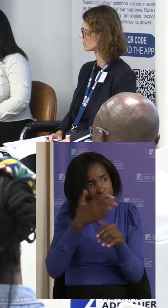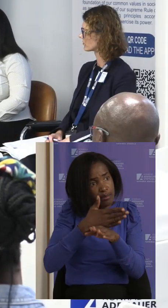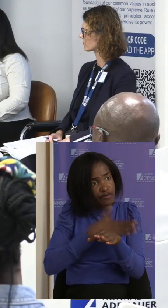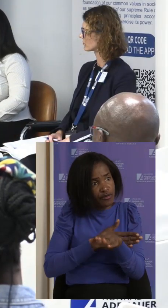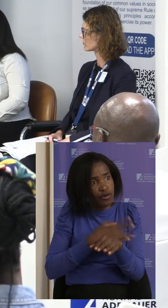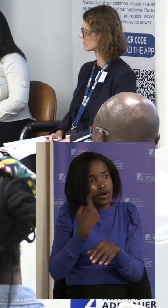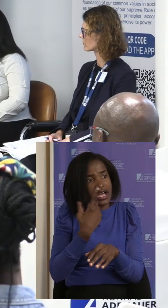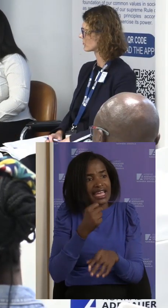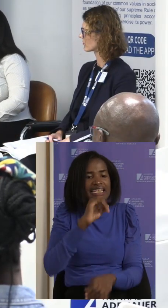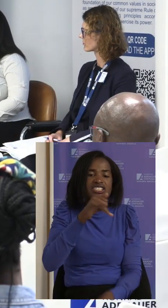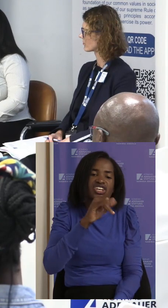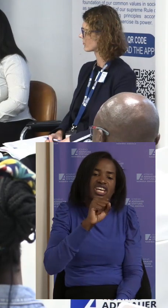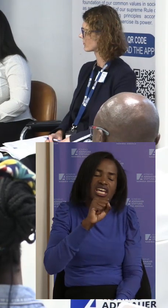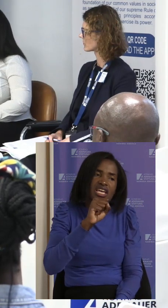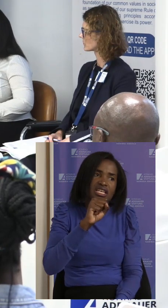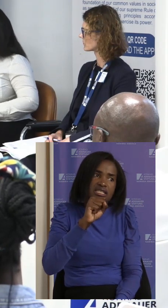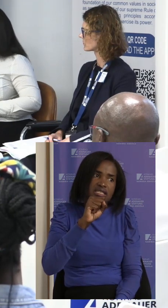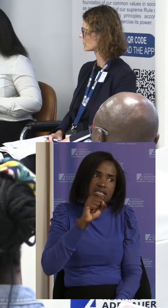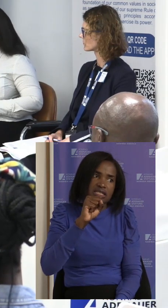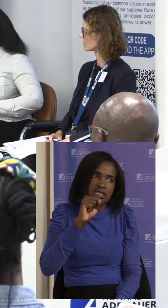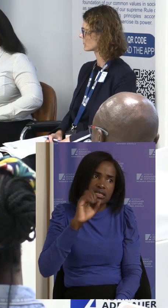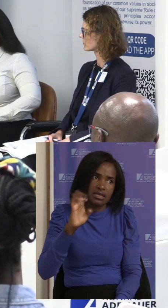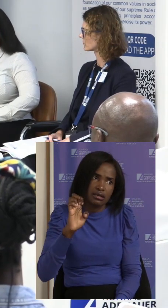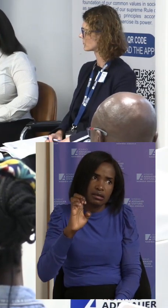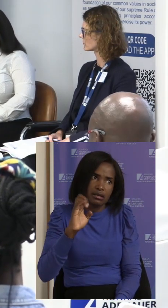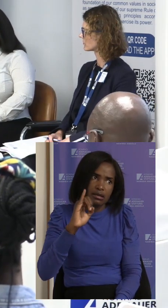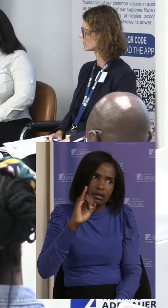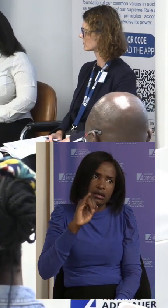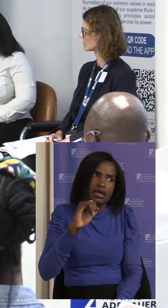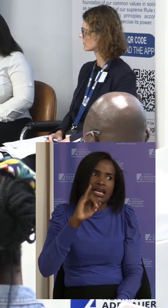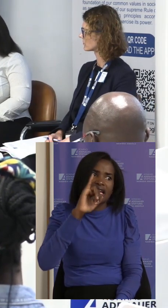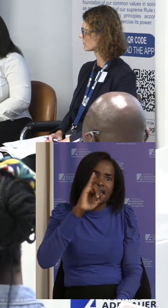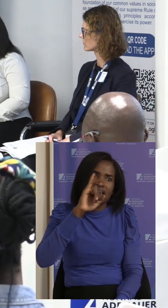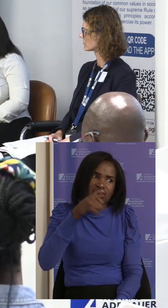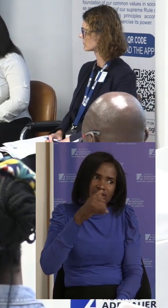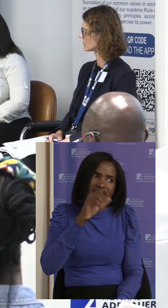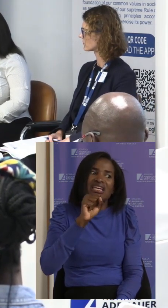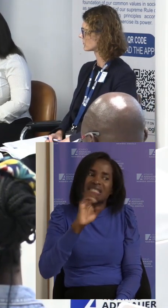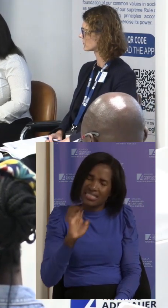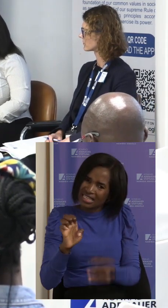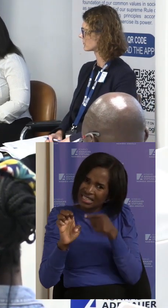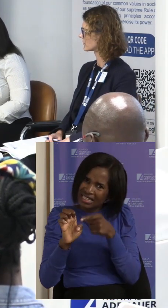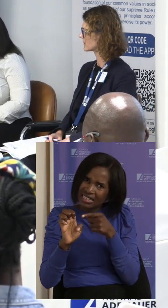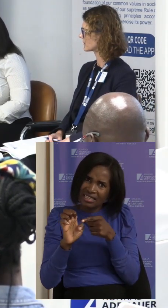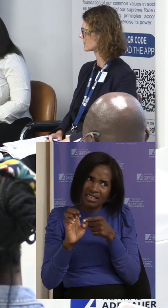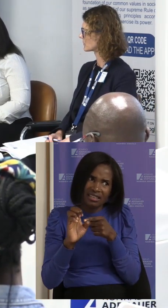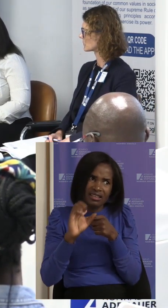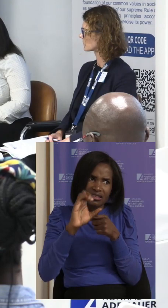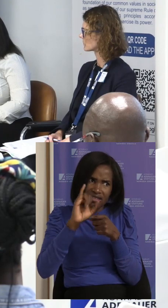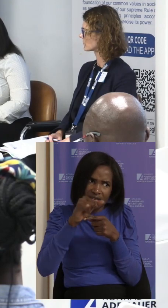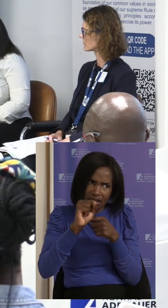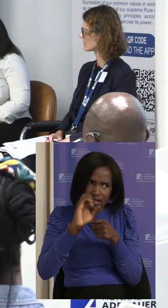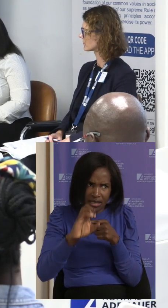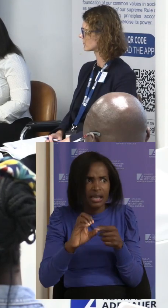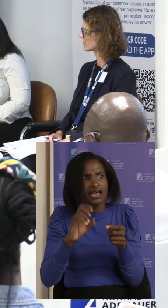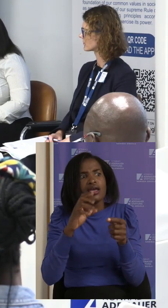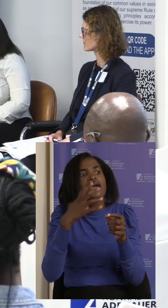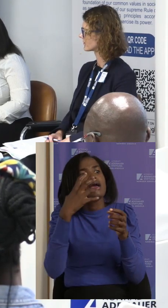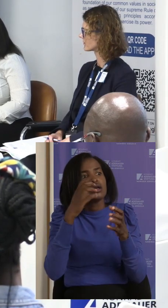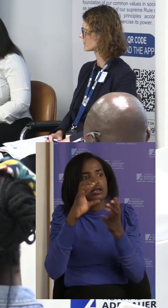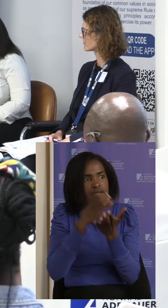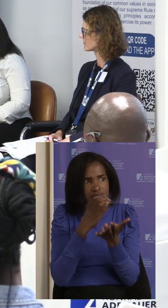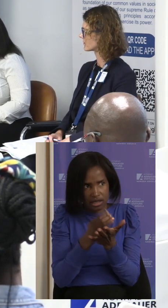the JSC, the Junior Secondary Certificate, and the Junior Secondary Certificate served two purposes. That